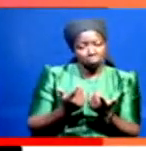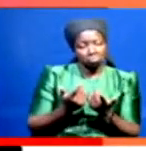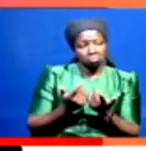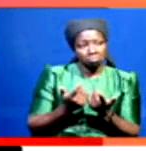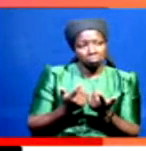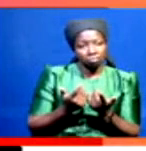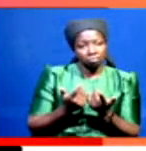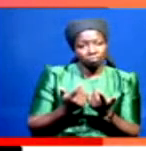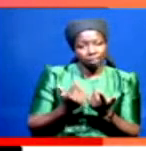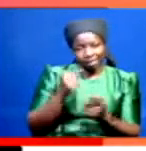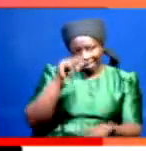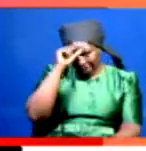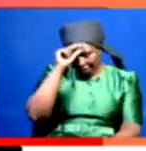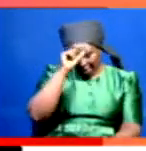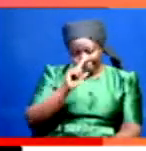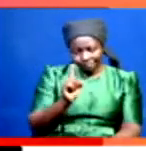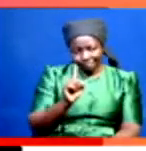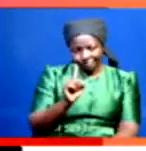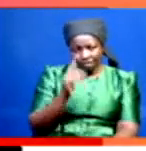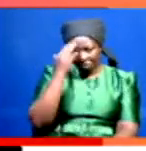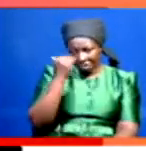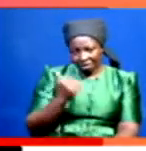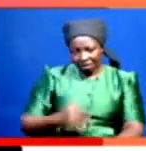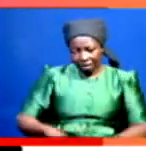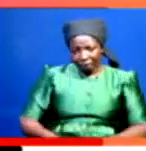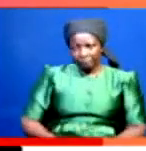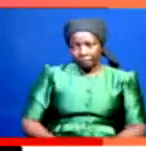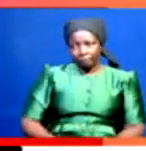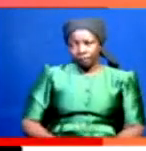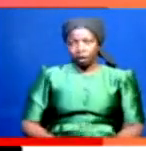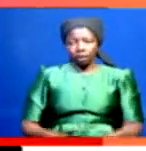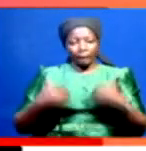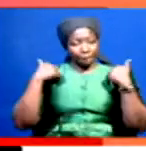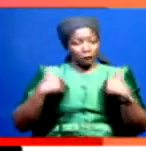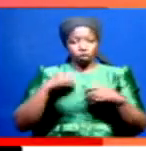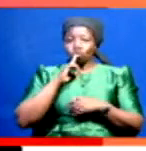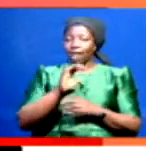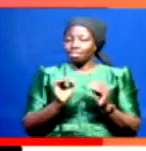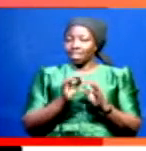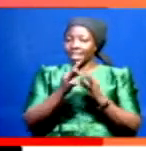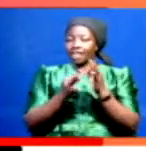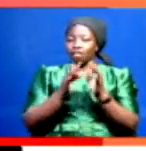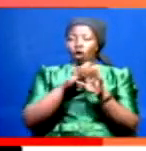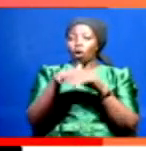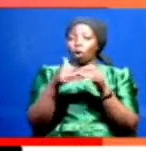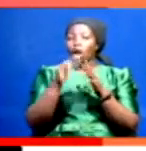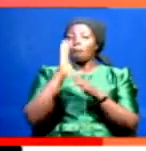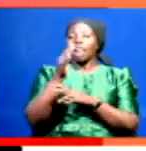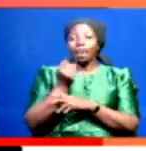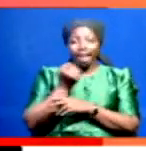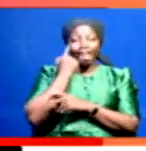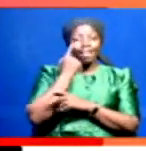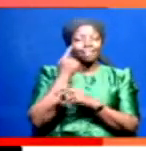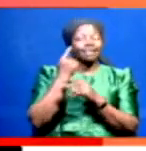by the government, because the men, I'm not sure all of them will fully understand them as they are,